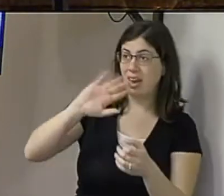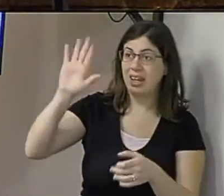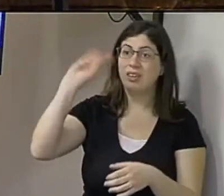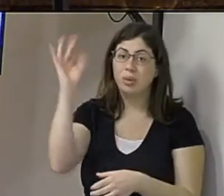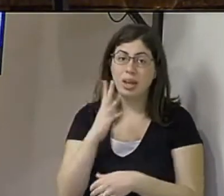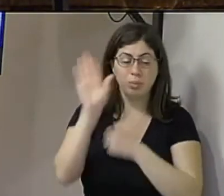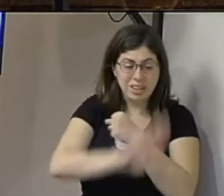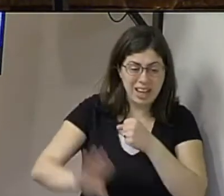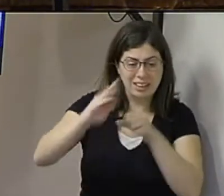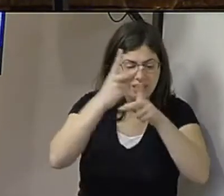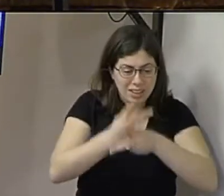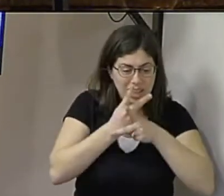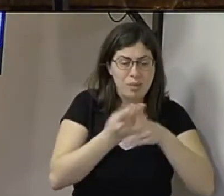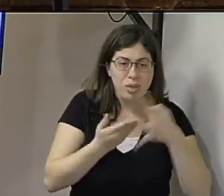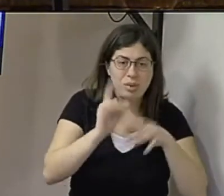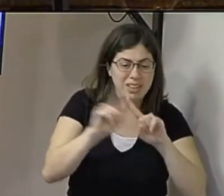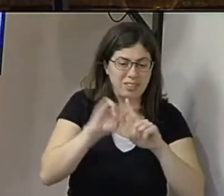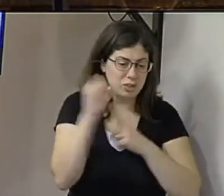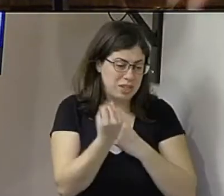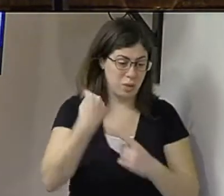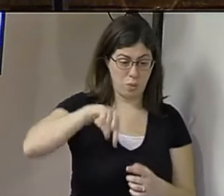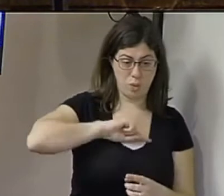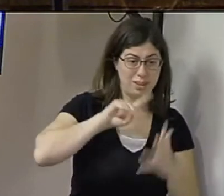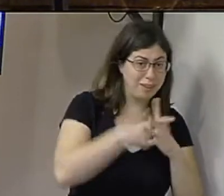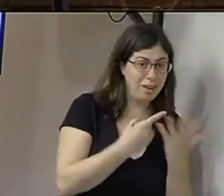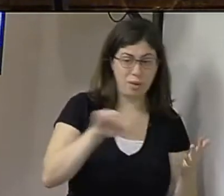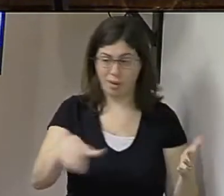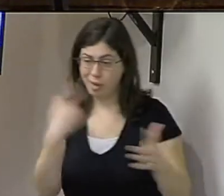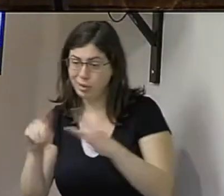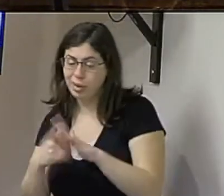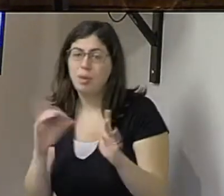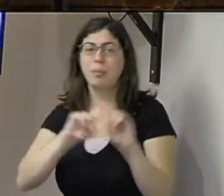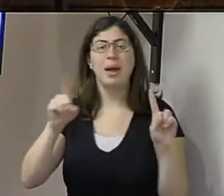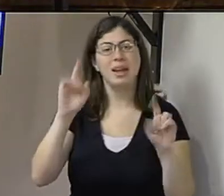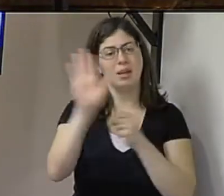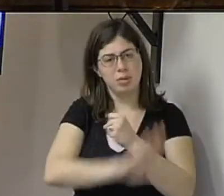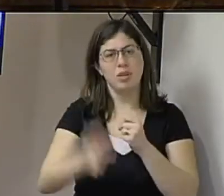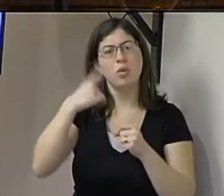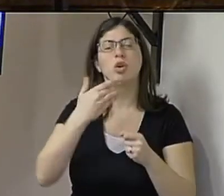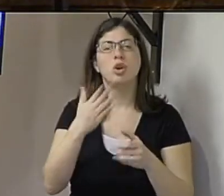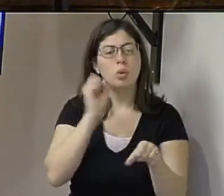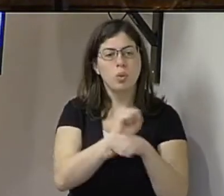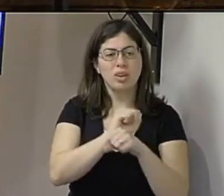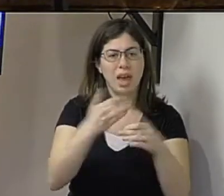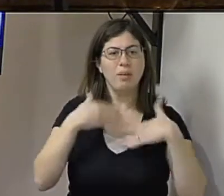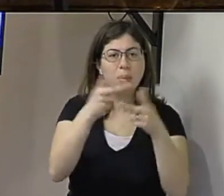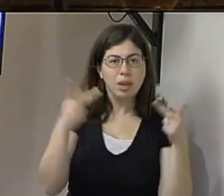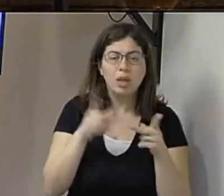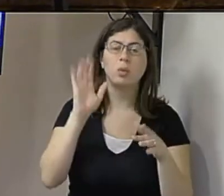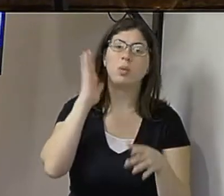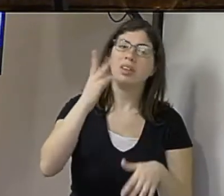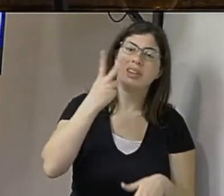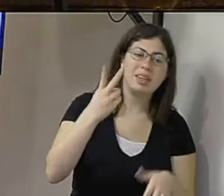protects us and he keeps us through these situations, whether we made the mess or somebody else made the mess, but he's preserving us for good works. He's putting us in a position where we're going to see through